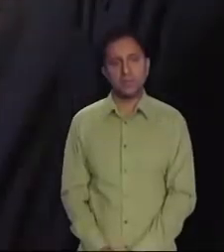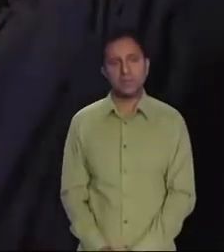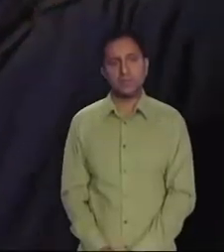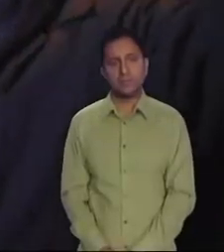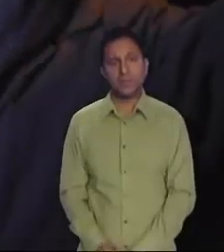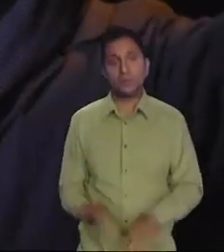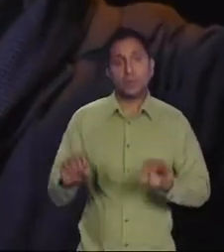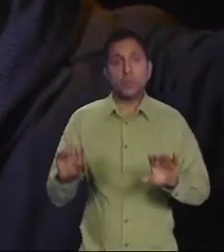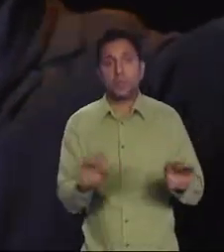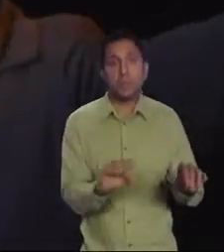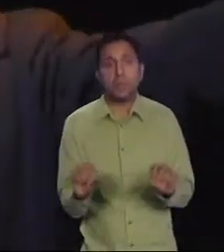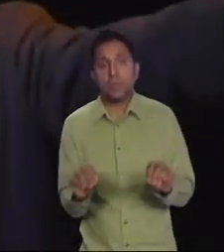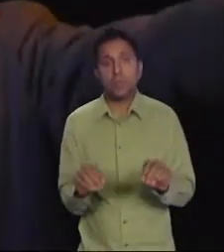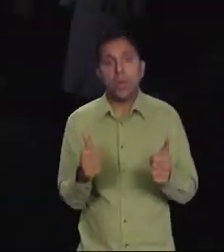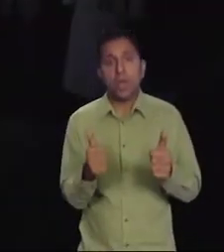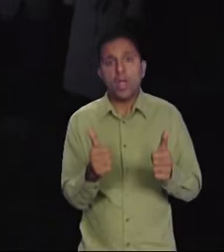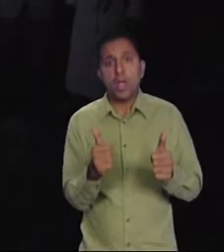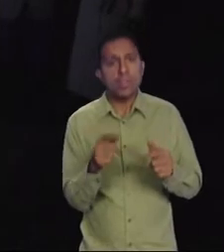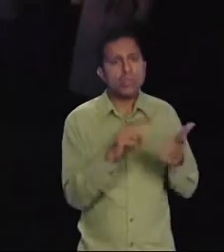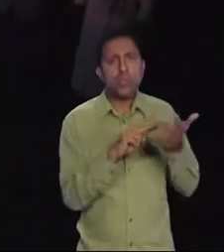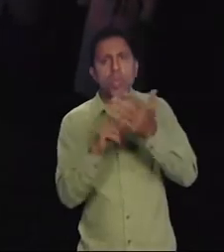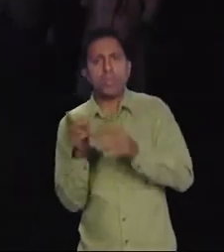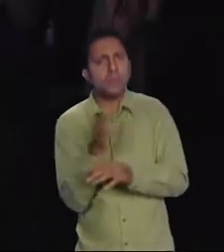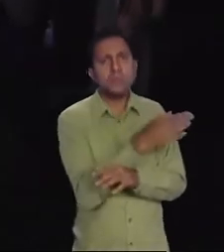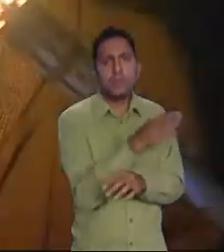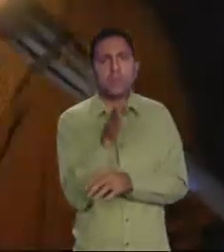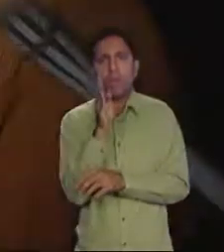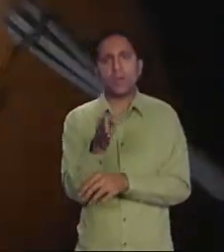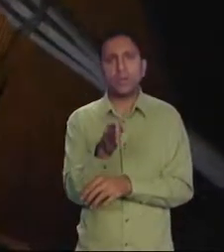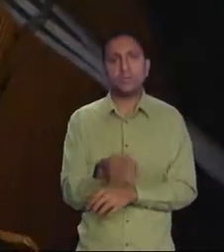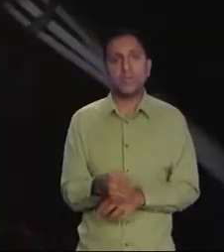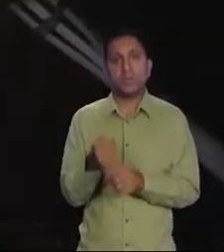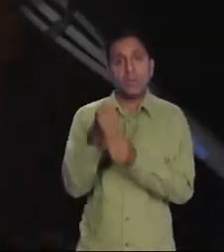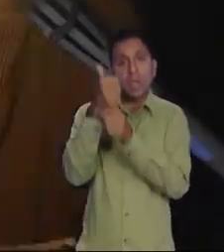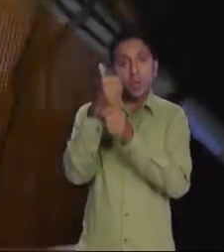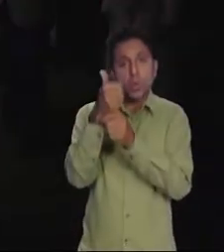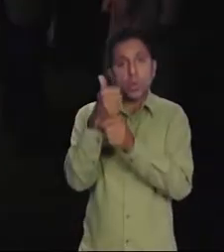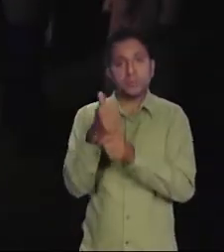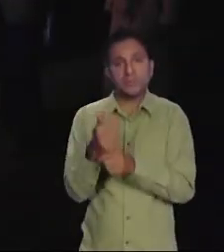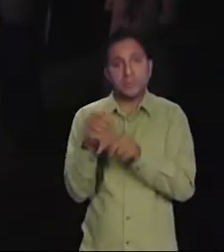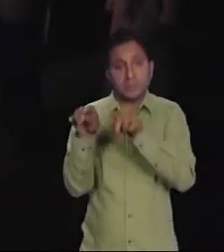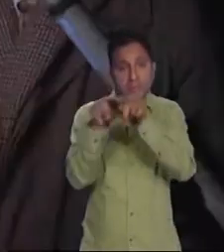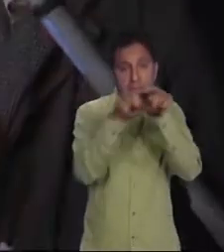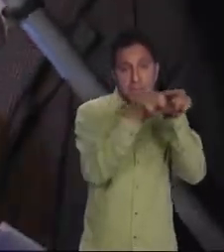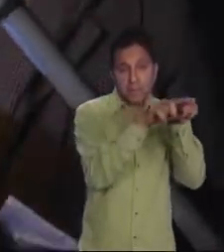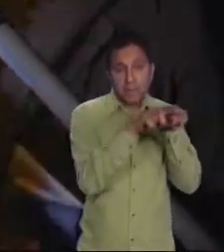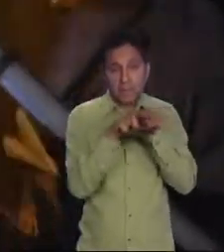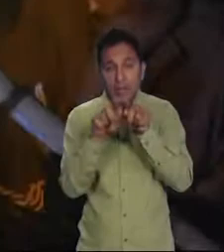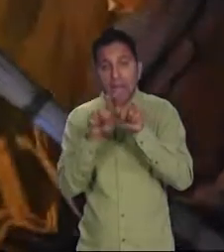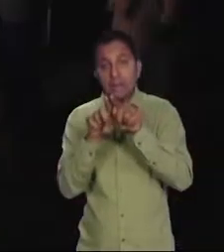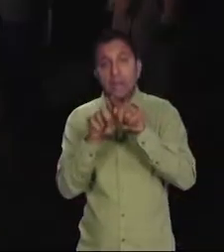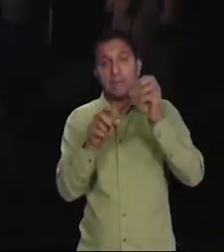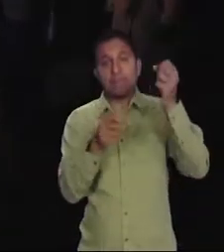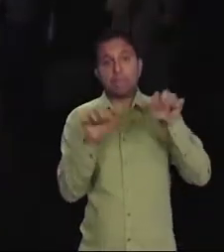Okay, that way's north. Right, men, break out the torches. Synchronising the drop-off between the pilot and the team on the ground was essential. Quickly now.